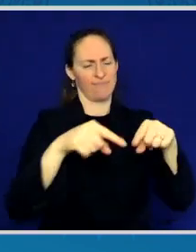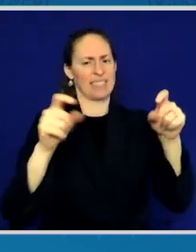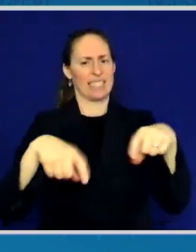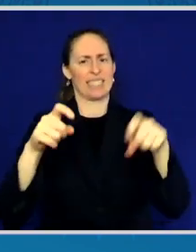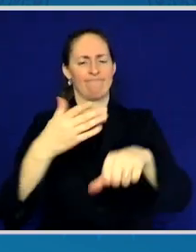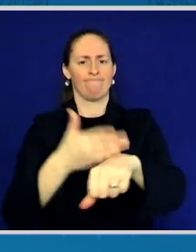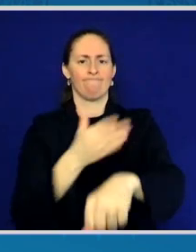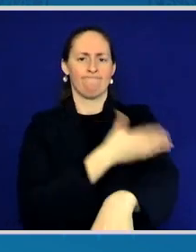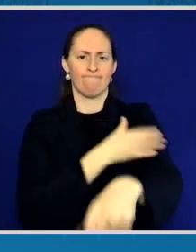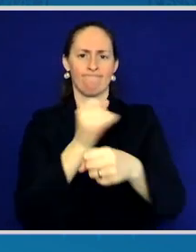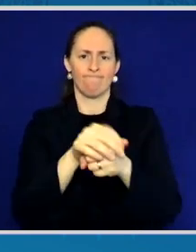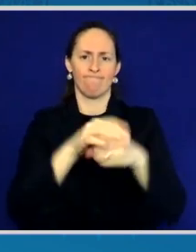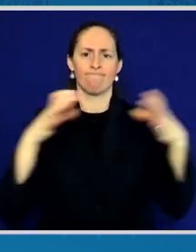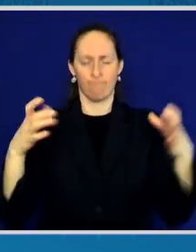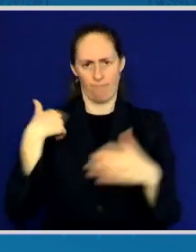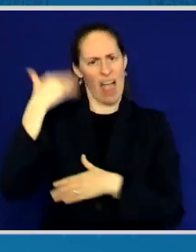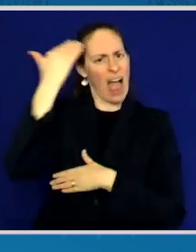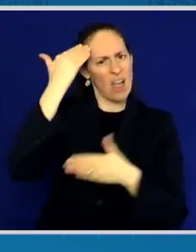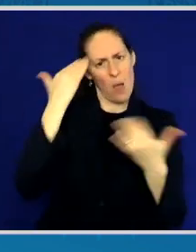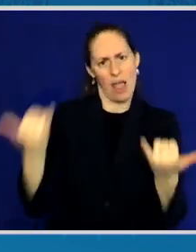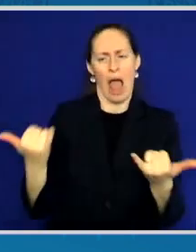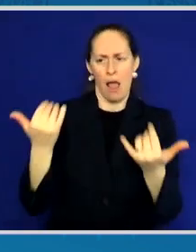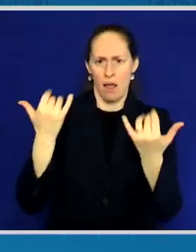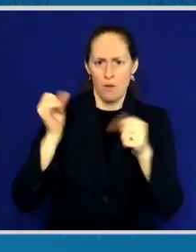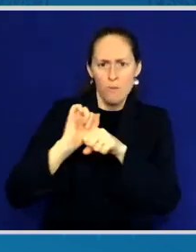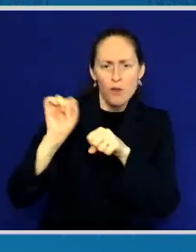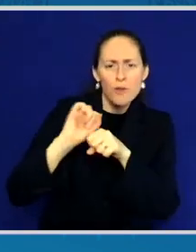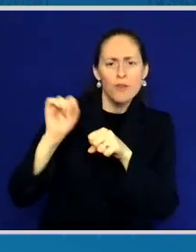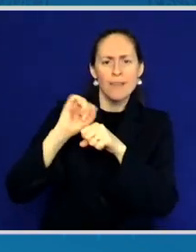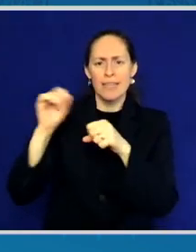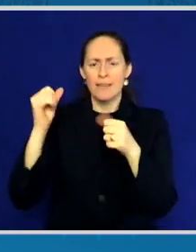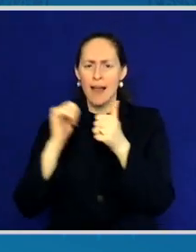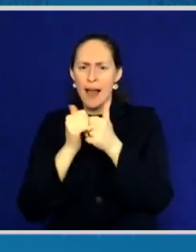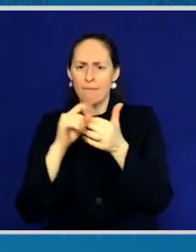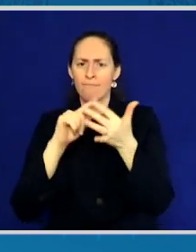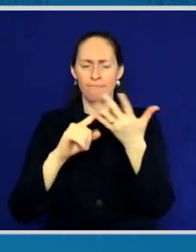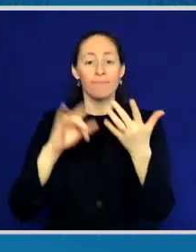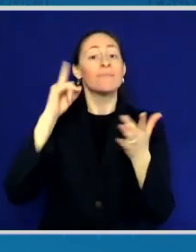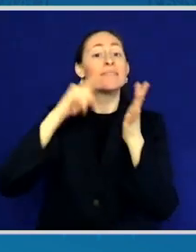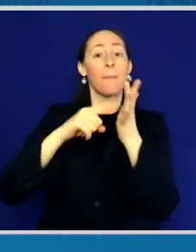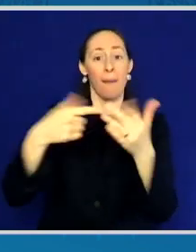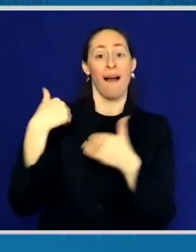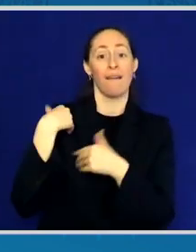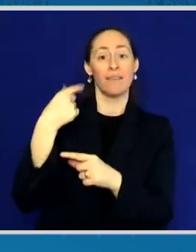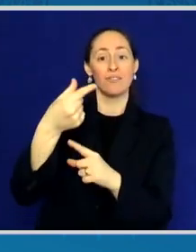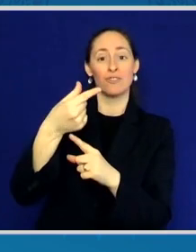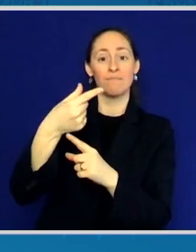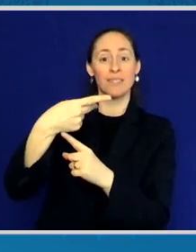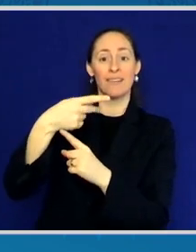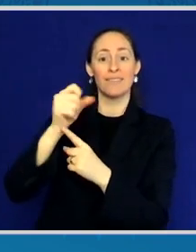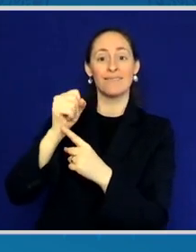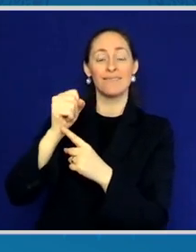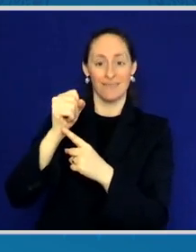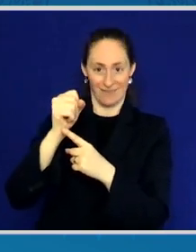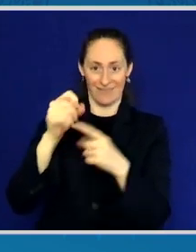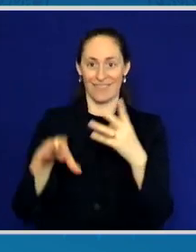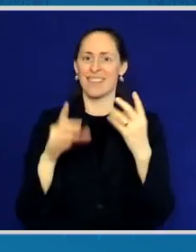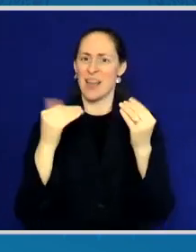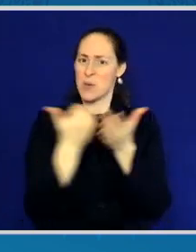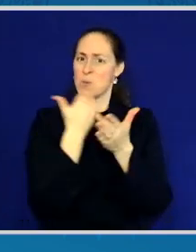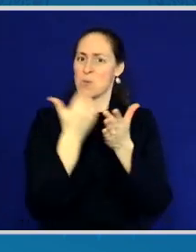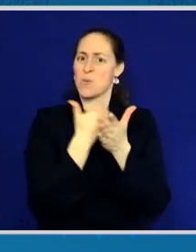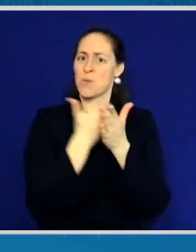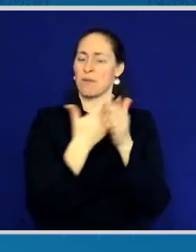you're also doing some work here that's about, you showed me about GPS and adapting technology so